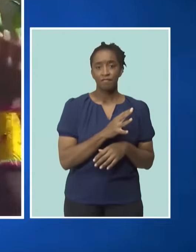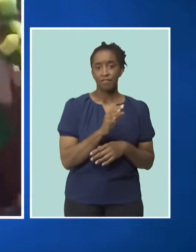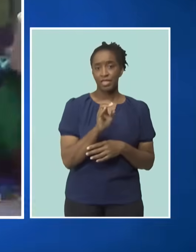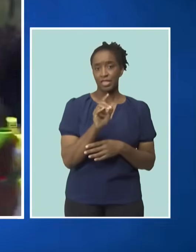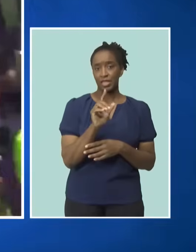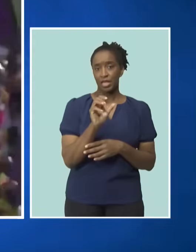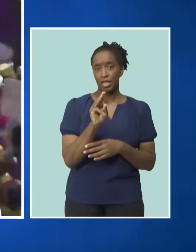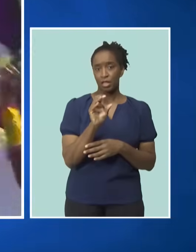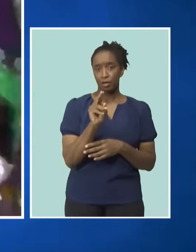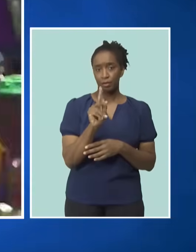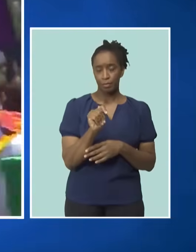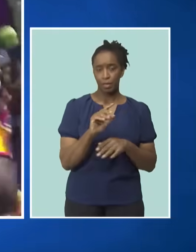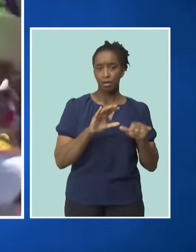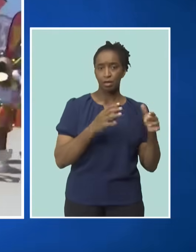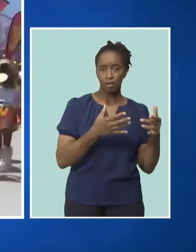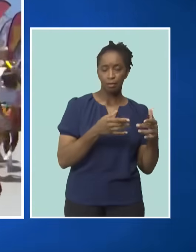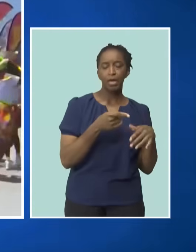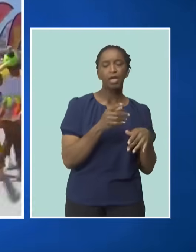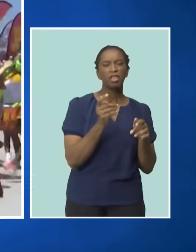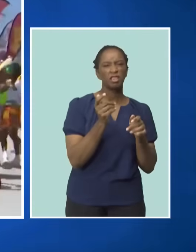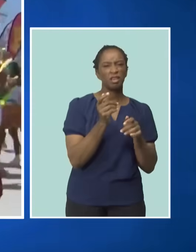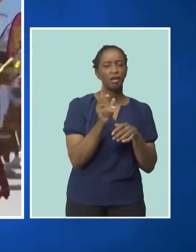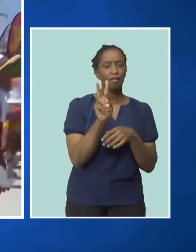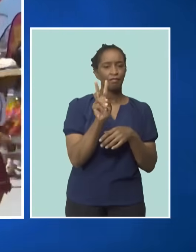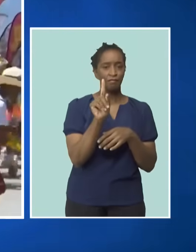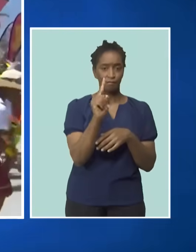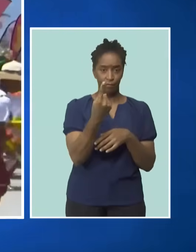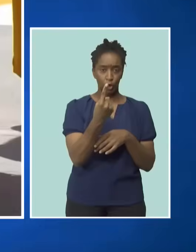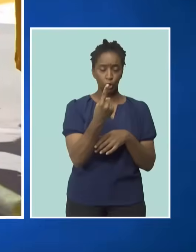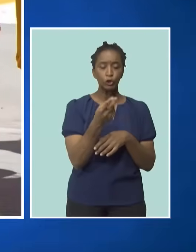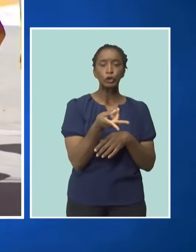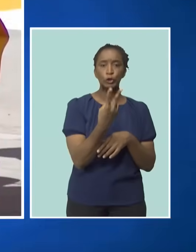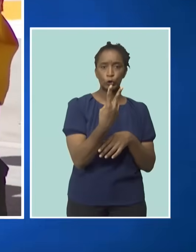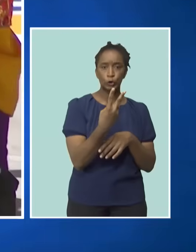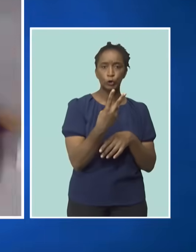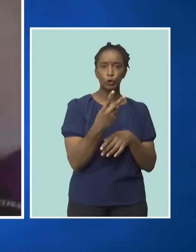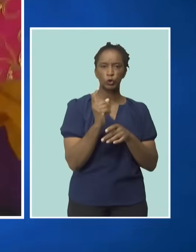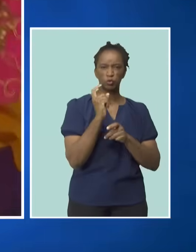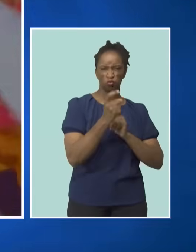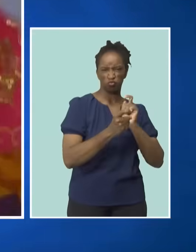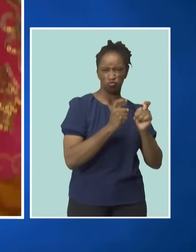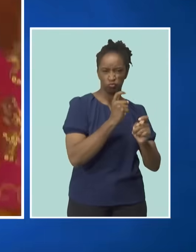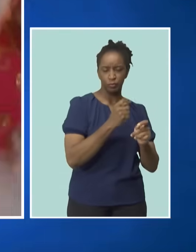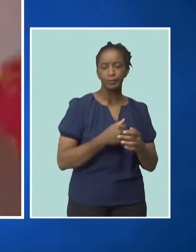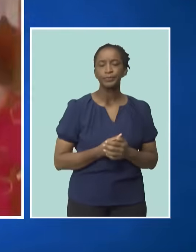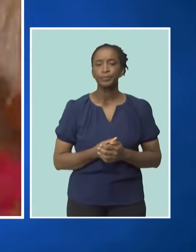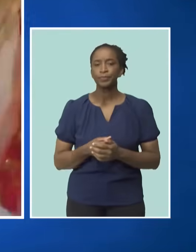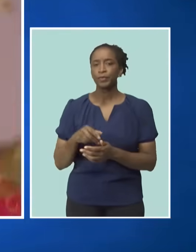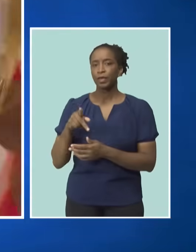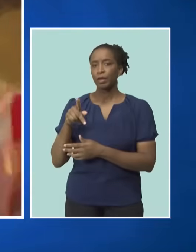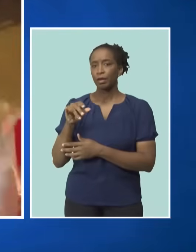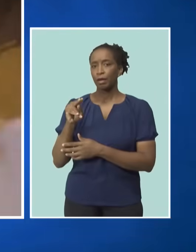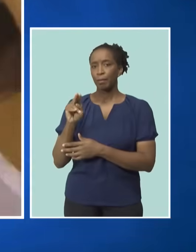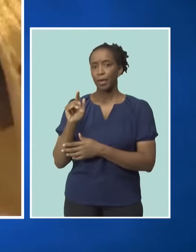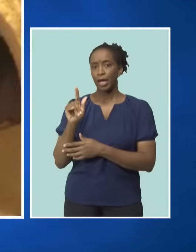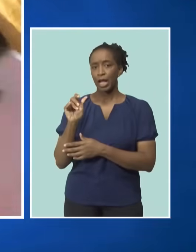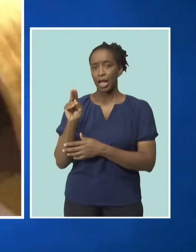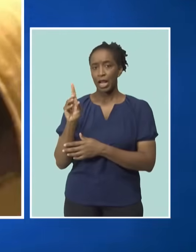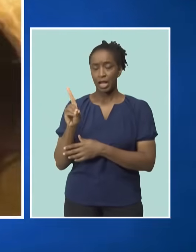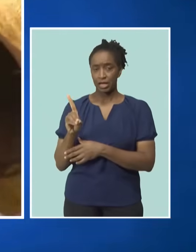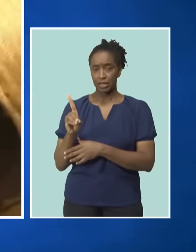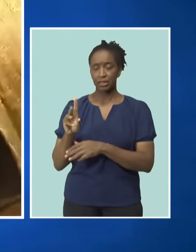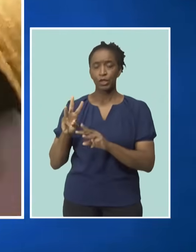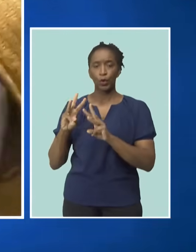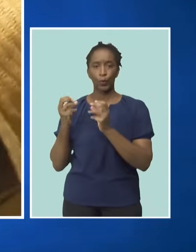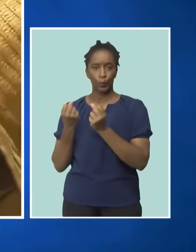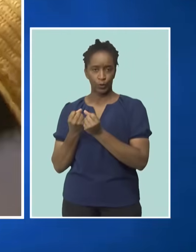placed first in 2 categories. Among the schools and community bands, the Pineland Creative Workshop won 10 of the